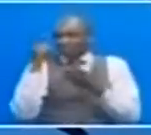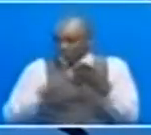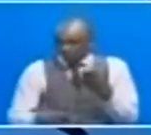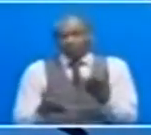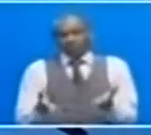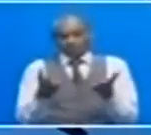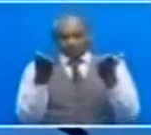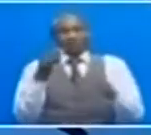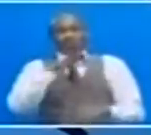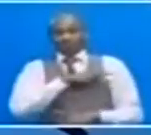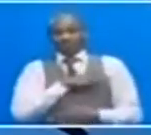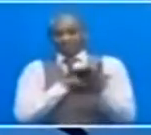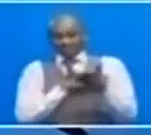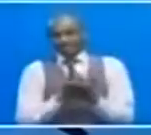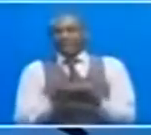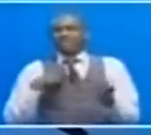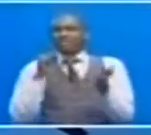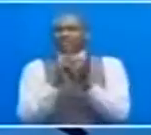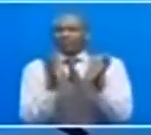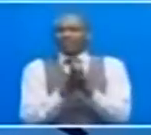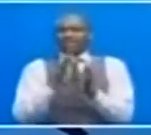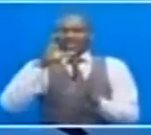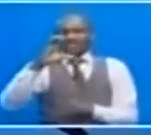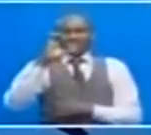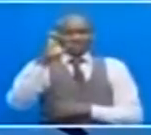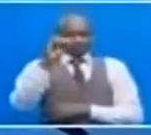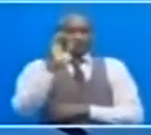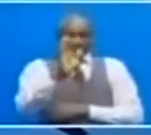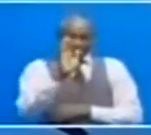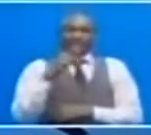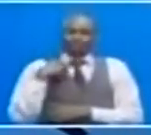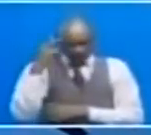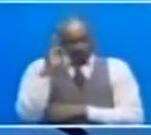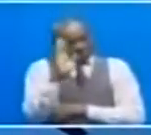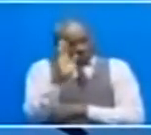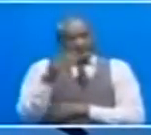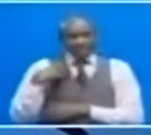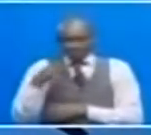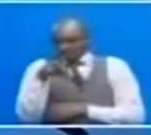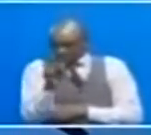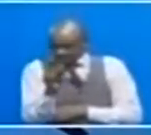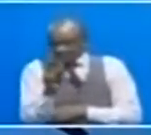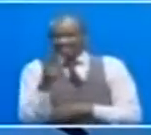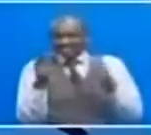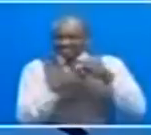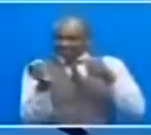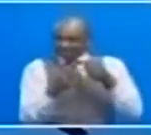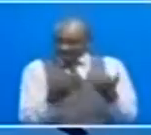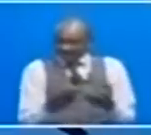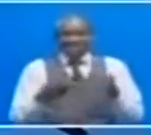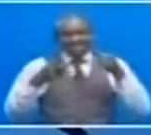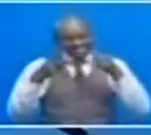grow profitability. I caught up with the group CEO David Ohana to get his views on the second half after posting